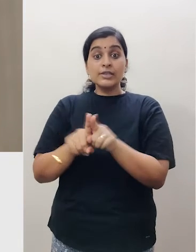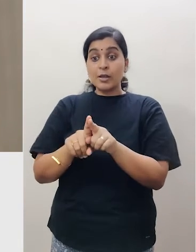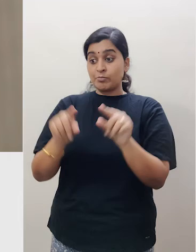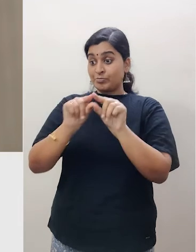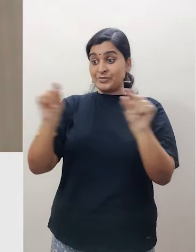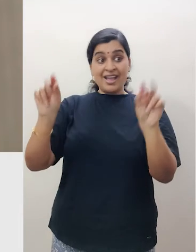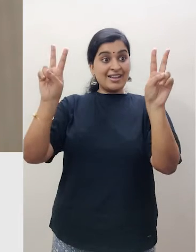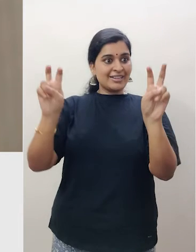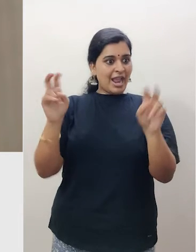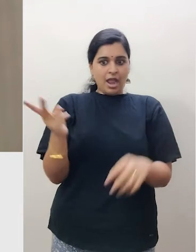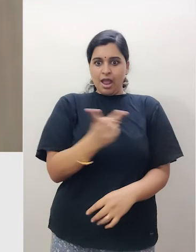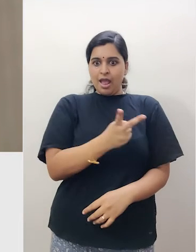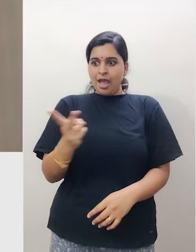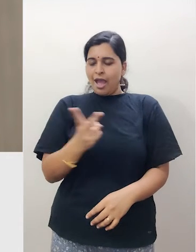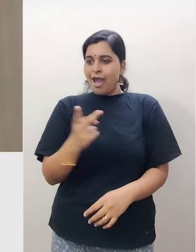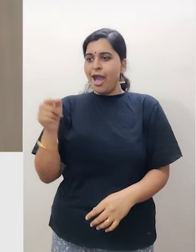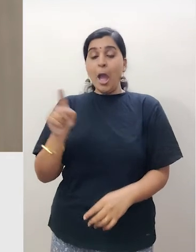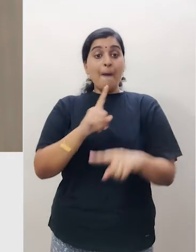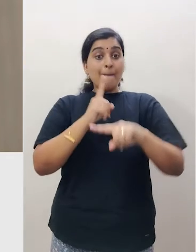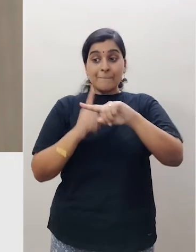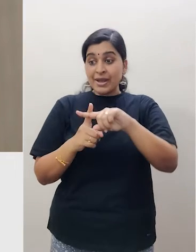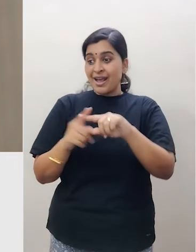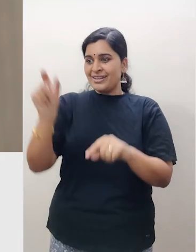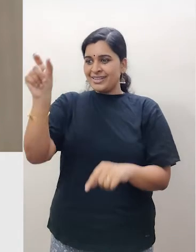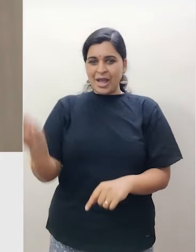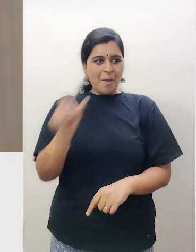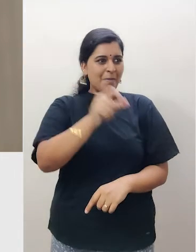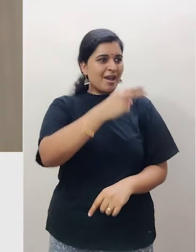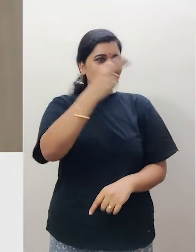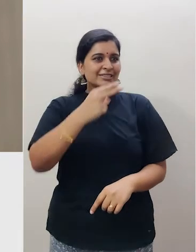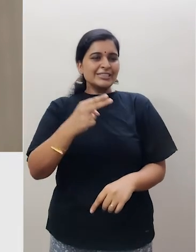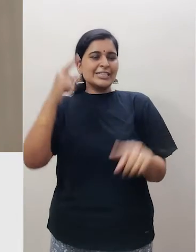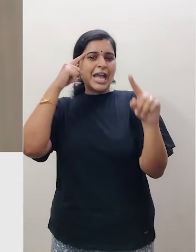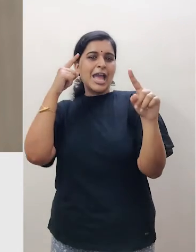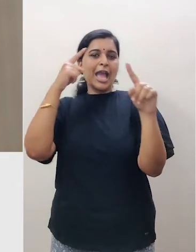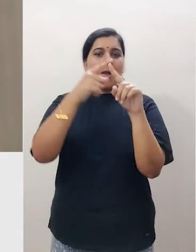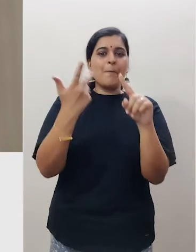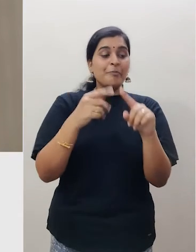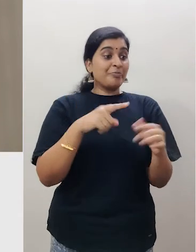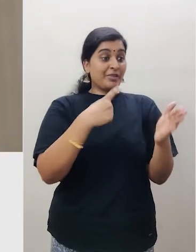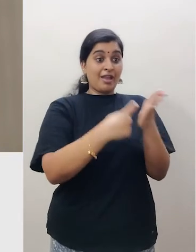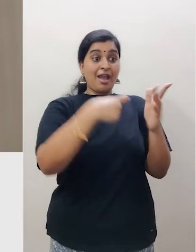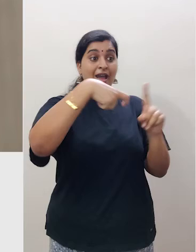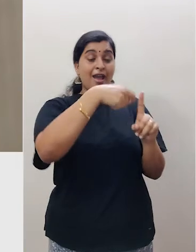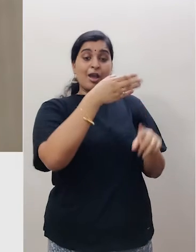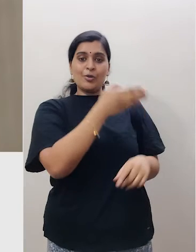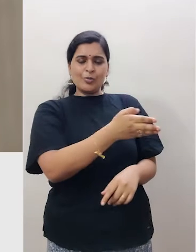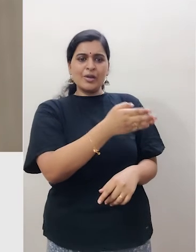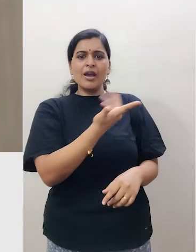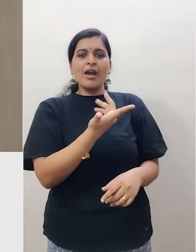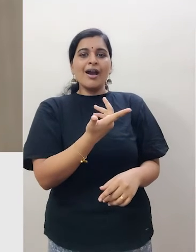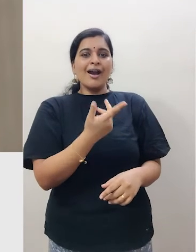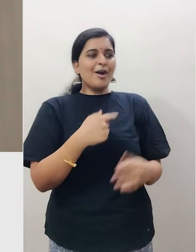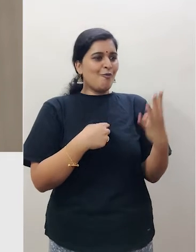two works and the artist's intention. Ram Kumar's title, Unemployed Graduates, feels more genuine